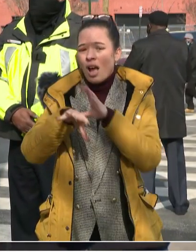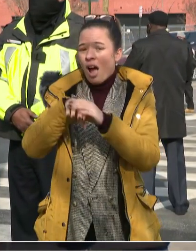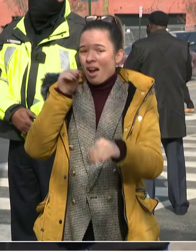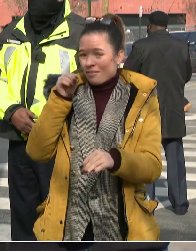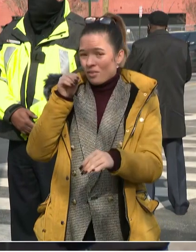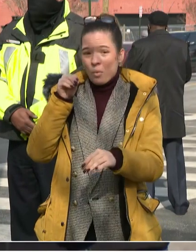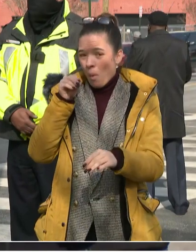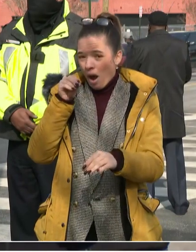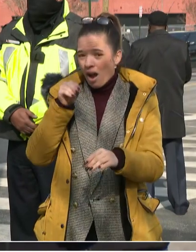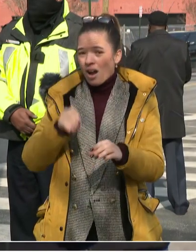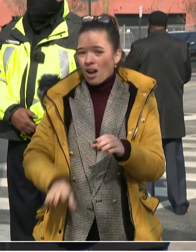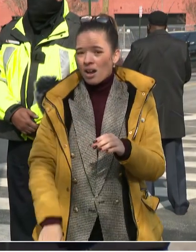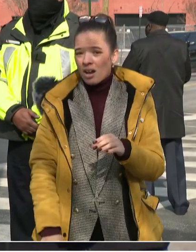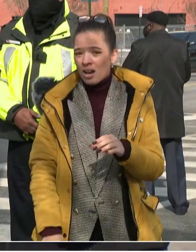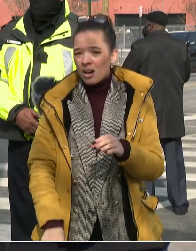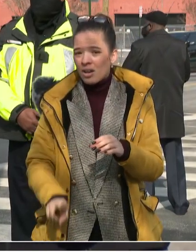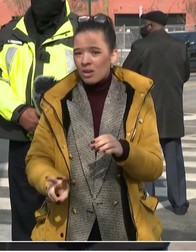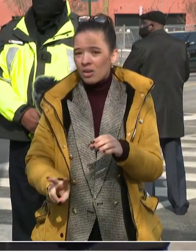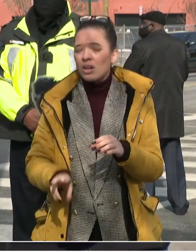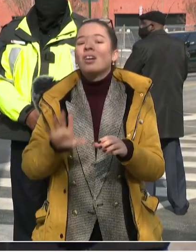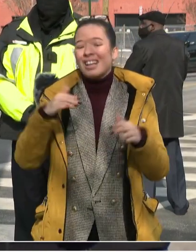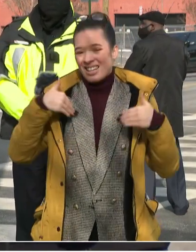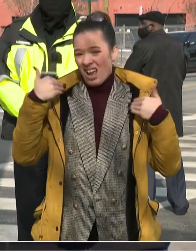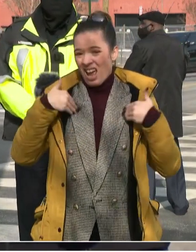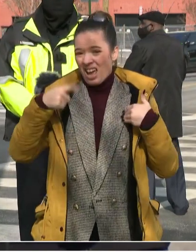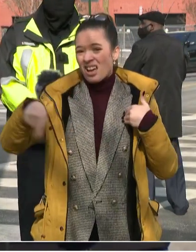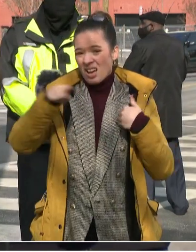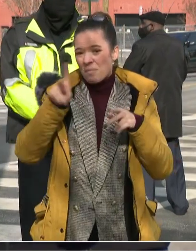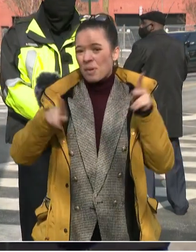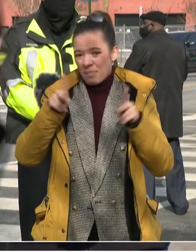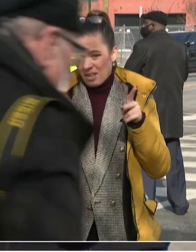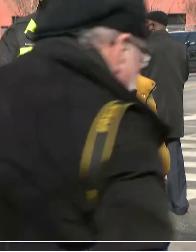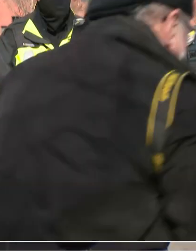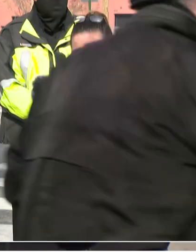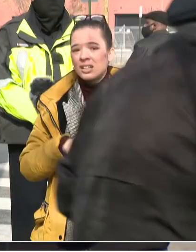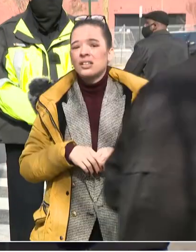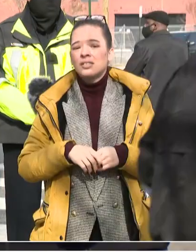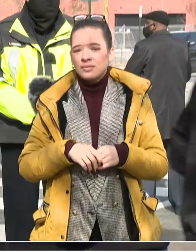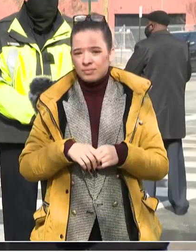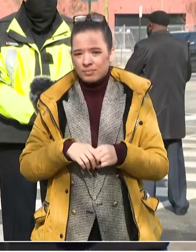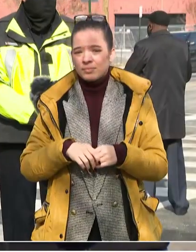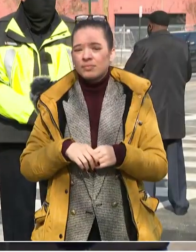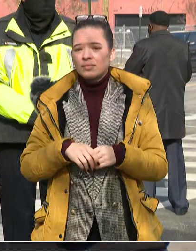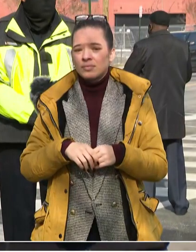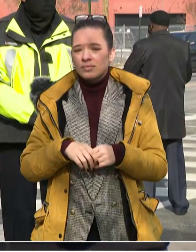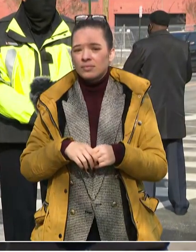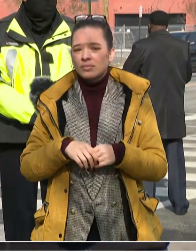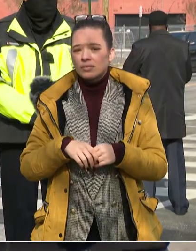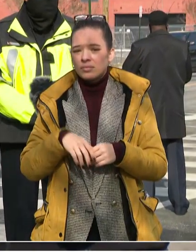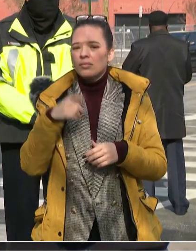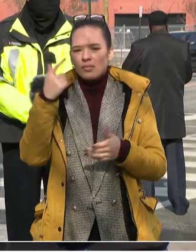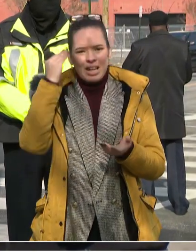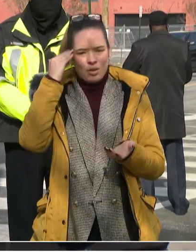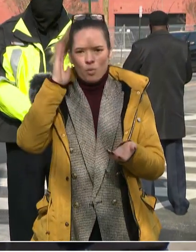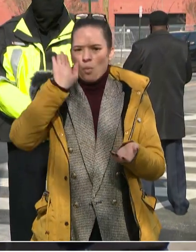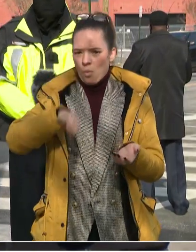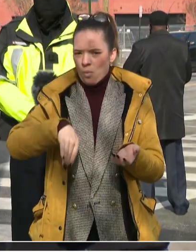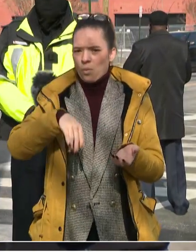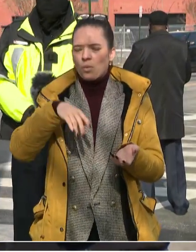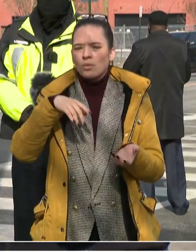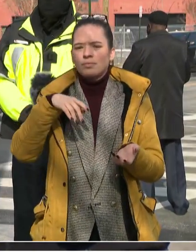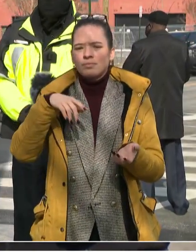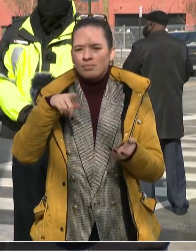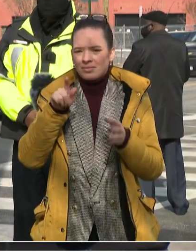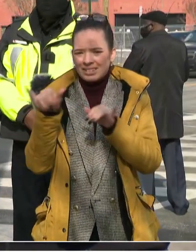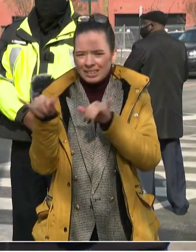those arrested were under 18. We know that the stats in Prince George's County are similar.